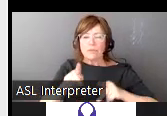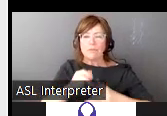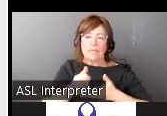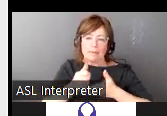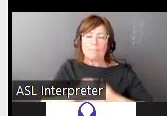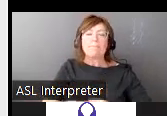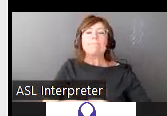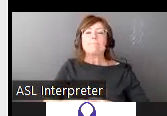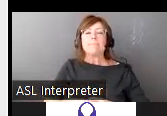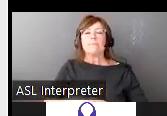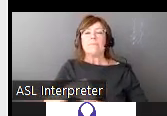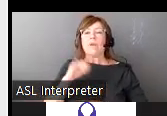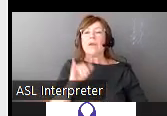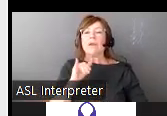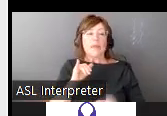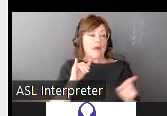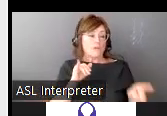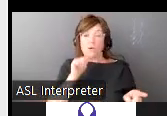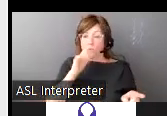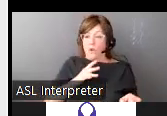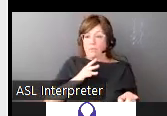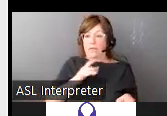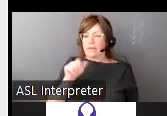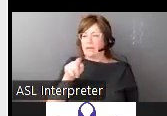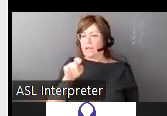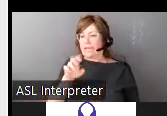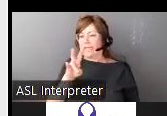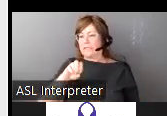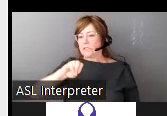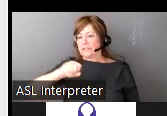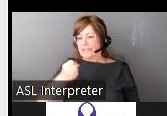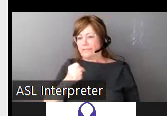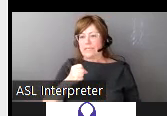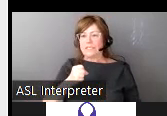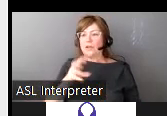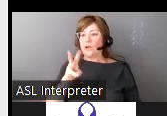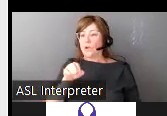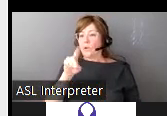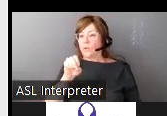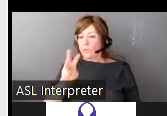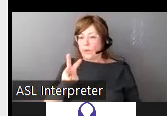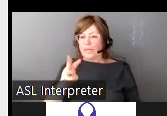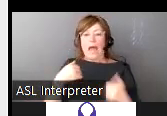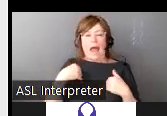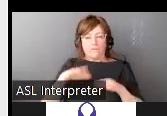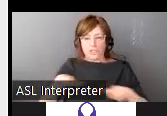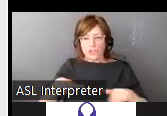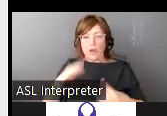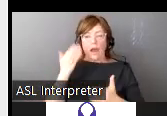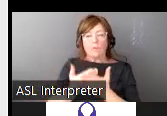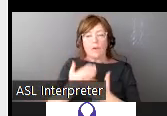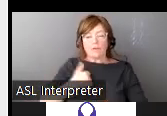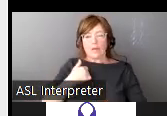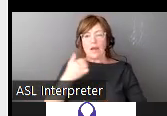quote. This older woman was in her late 70s, widowed, and had children. She came to Canada in the early 1980s as